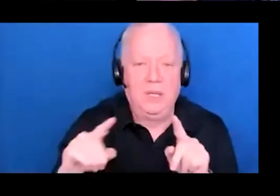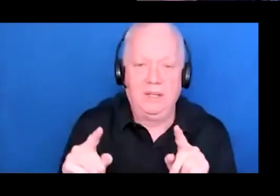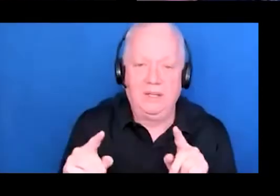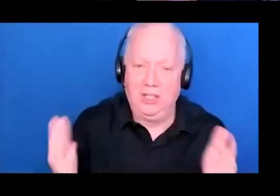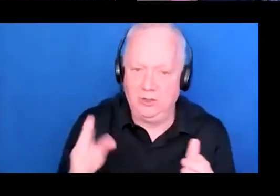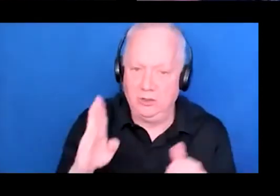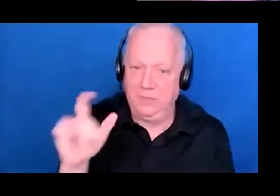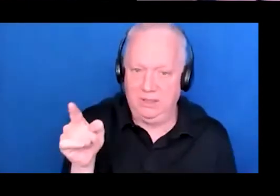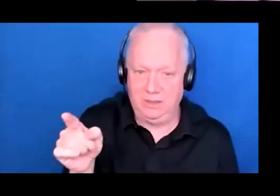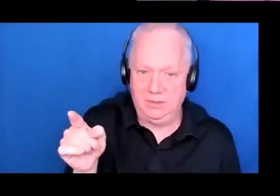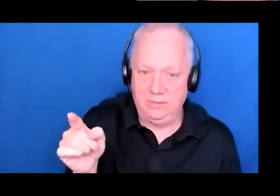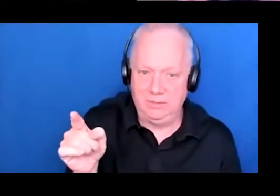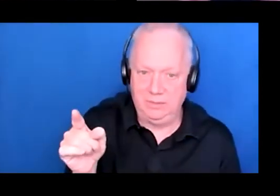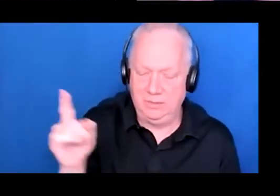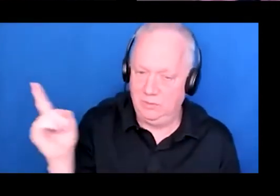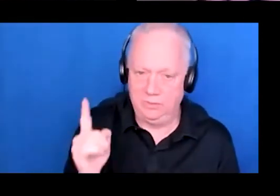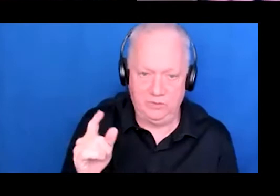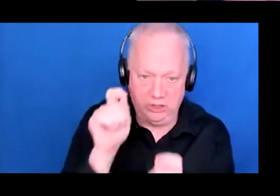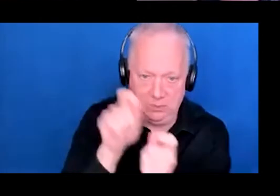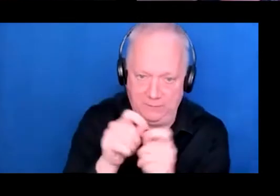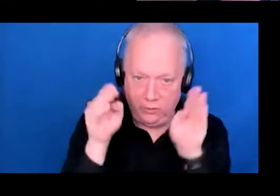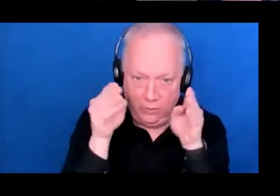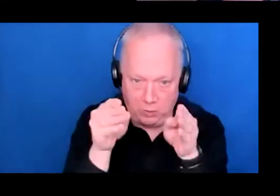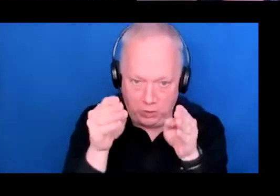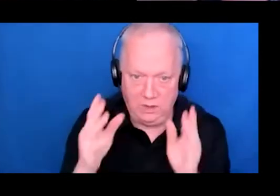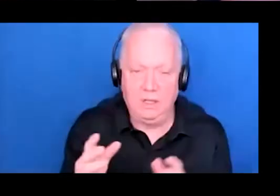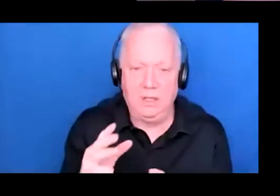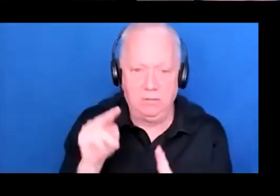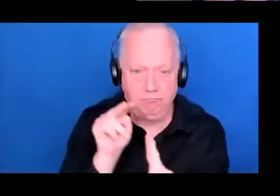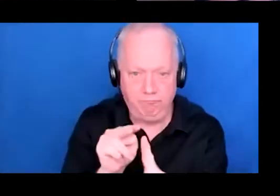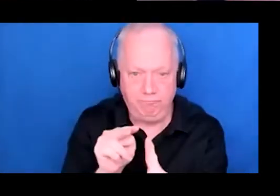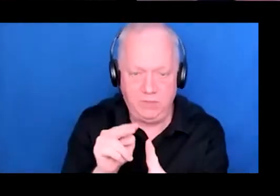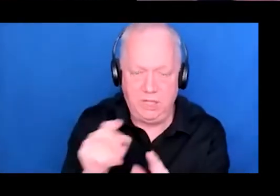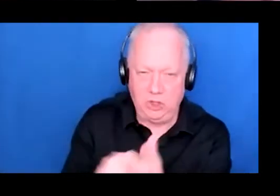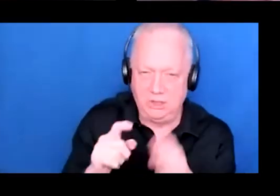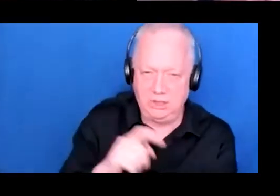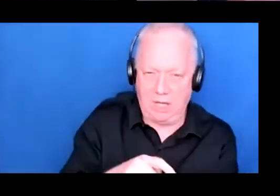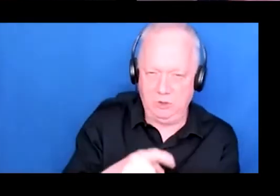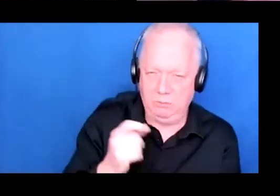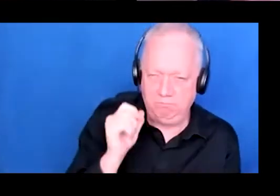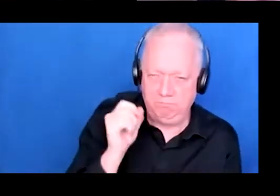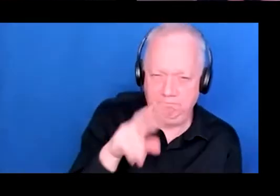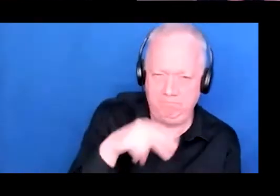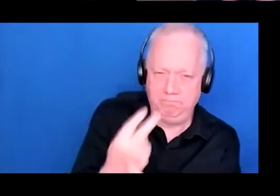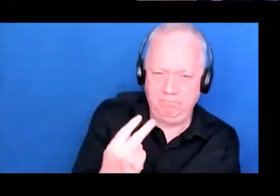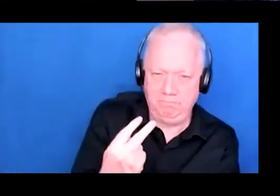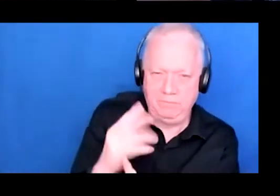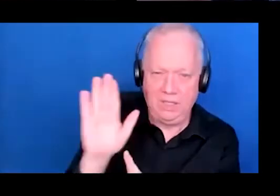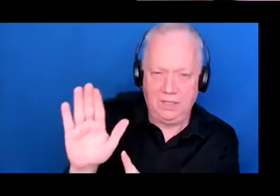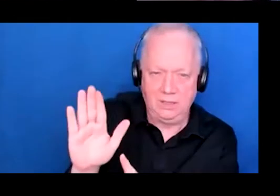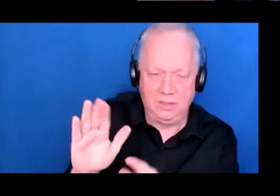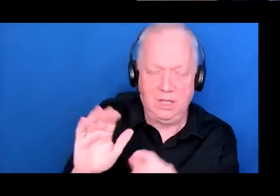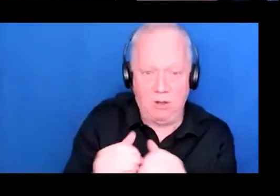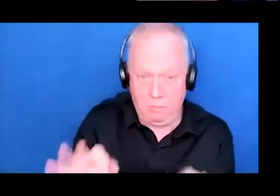here's Bill coming from a very specific viewpoint, and it took us time to really understand, like, you